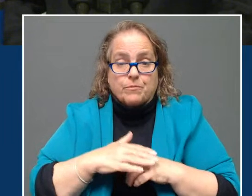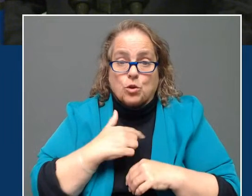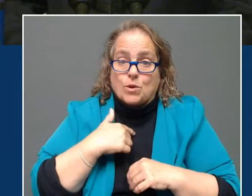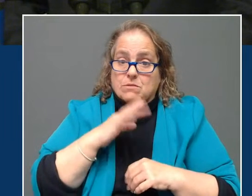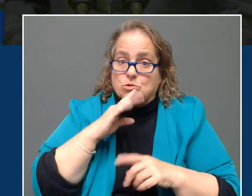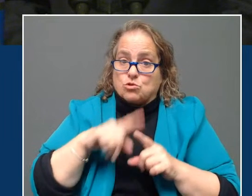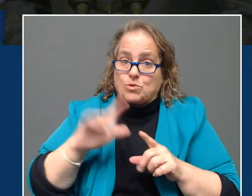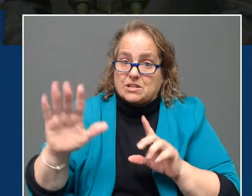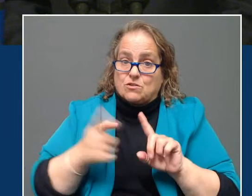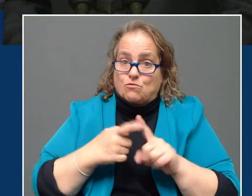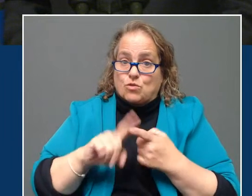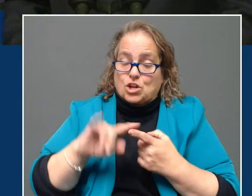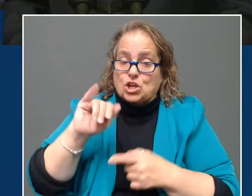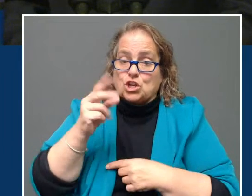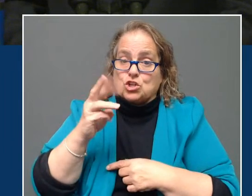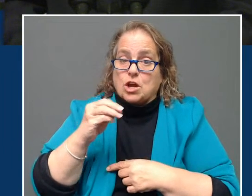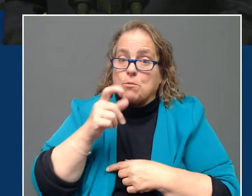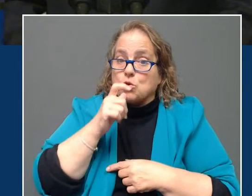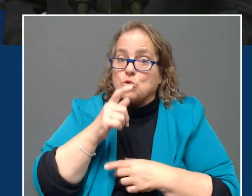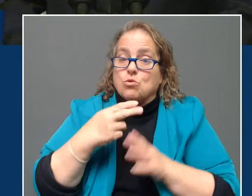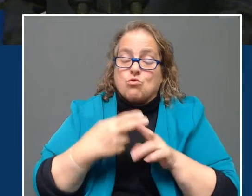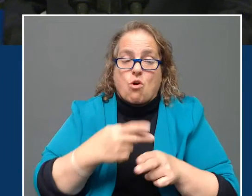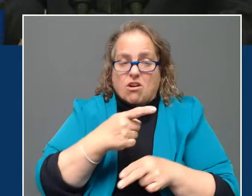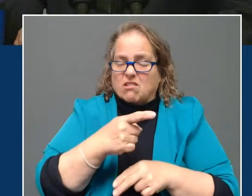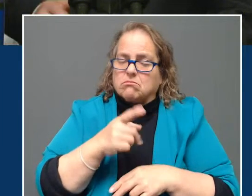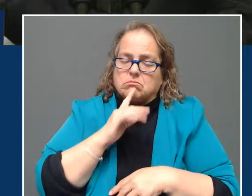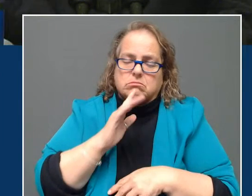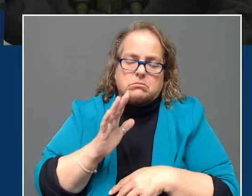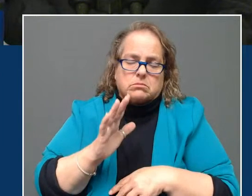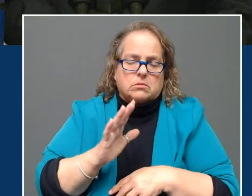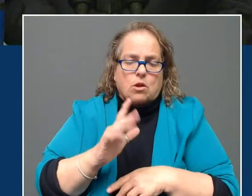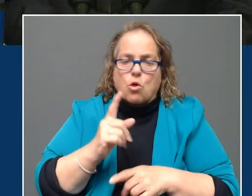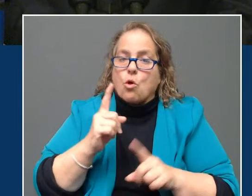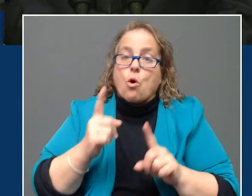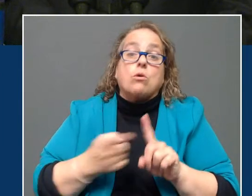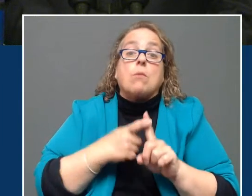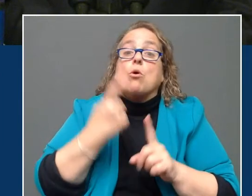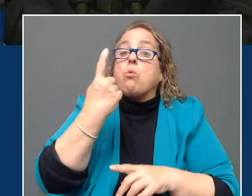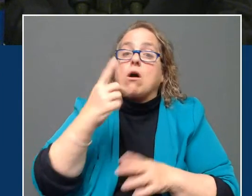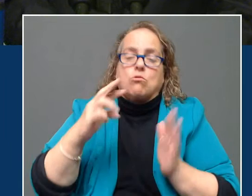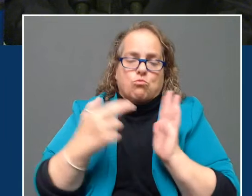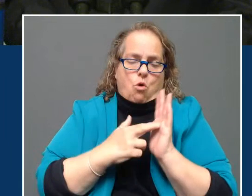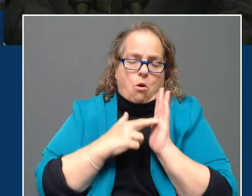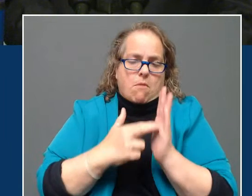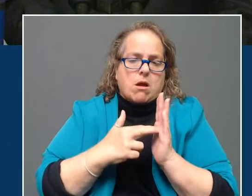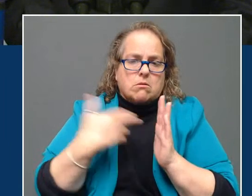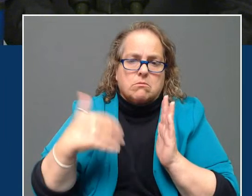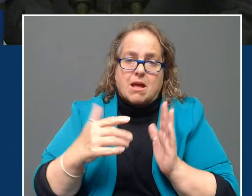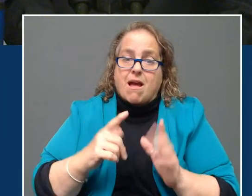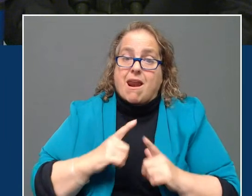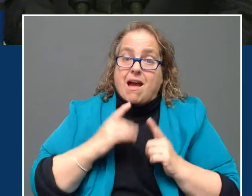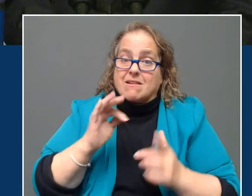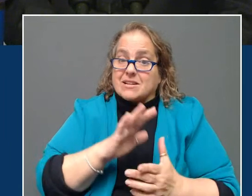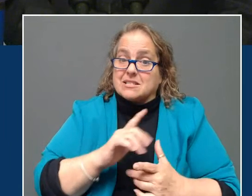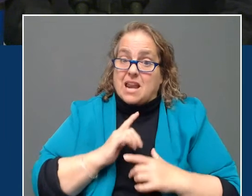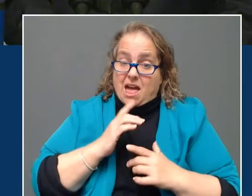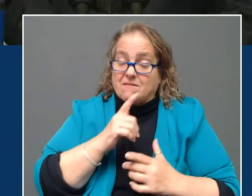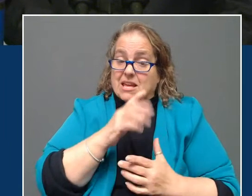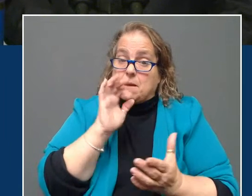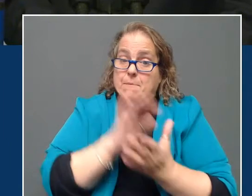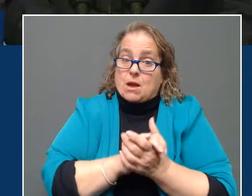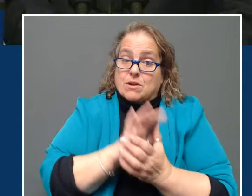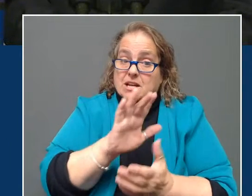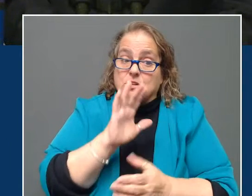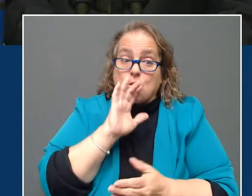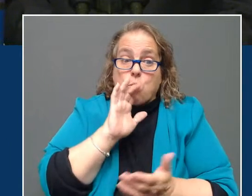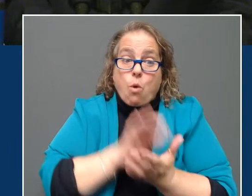Jim, who called him the ultimate role model. The light of his life was his family. He married his wife Paula in 1968,